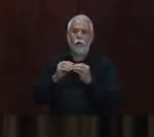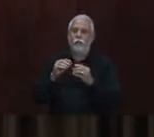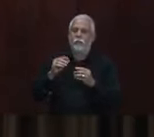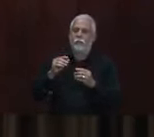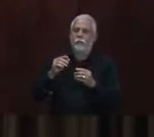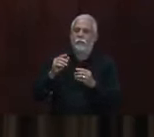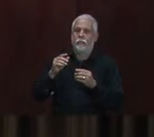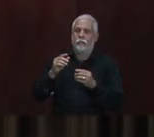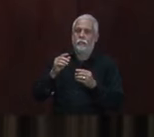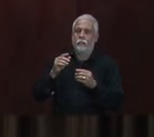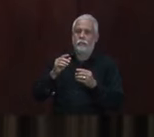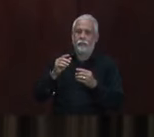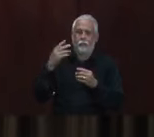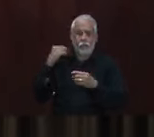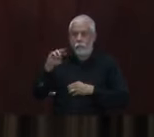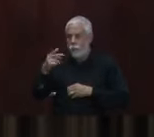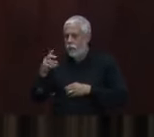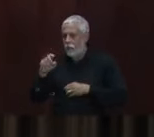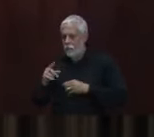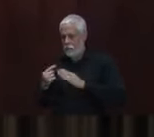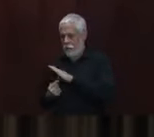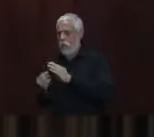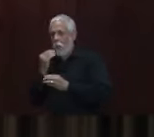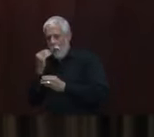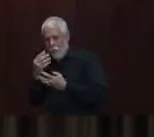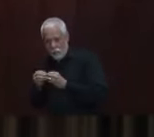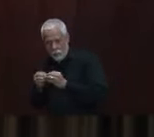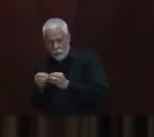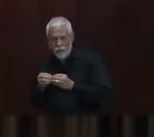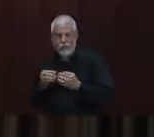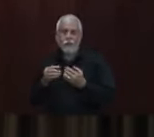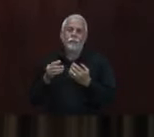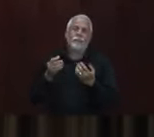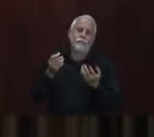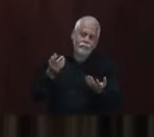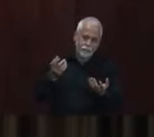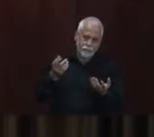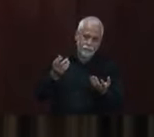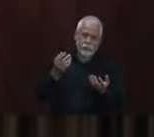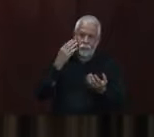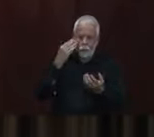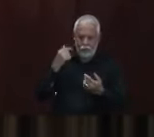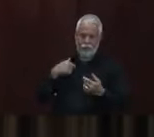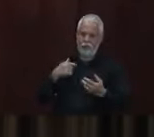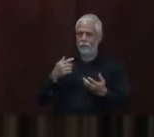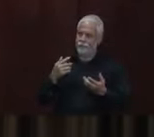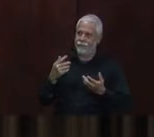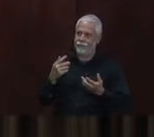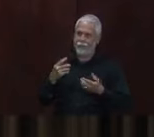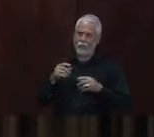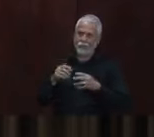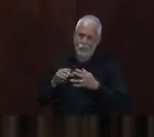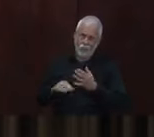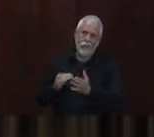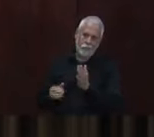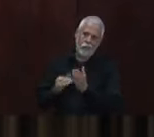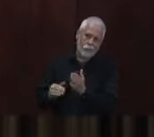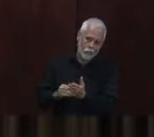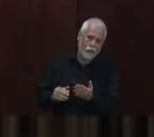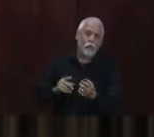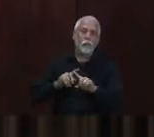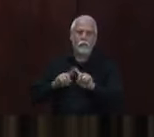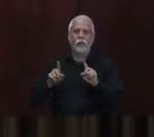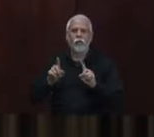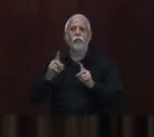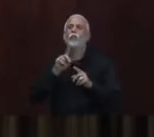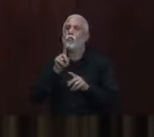necessarily in, say, in March and April. And again, I know I sound like a broken record, but